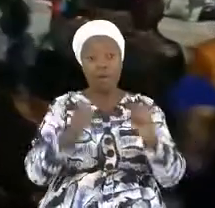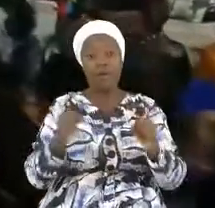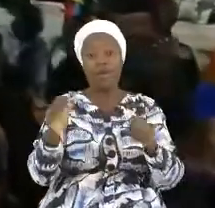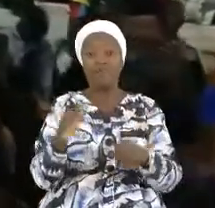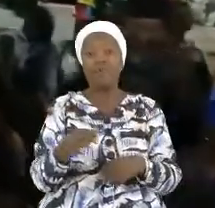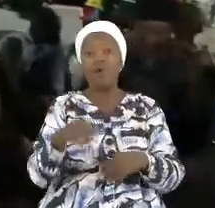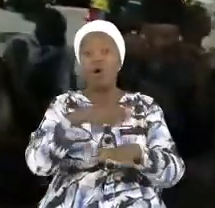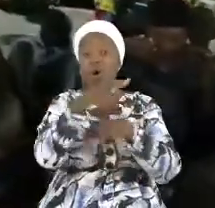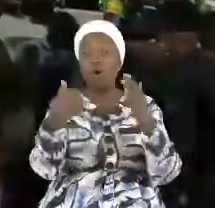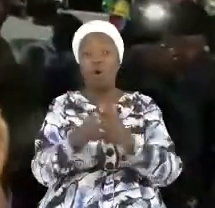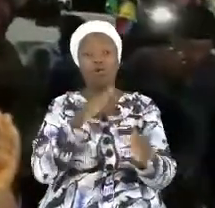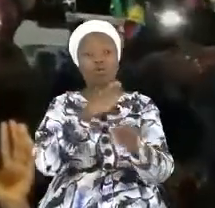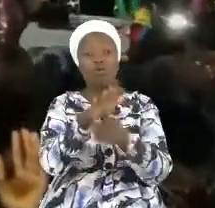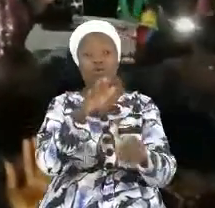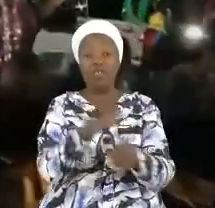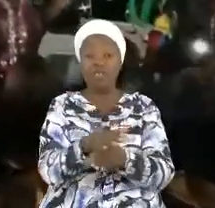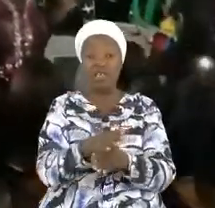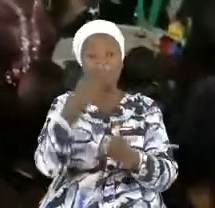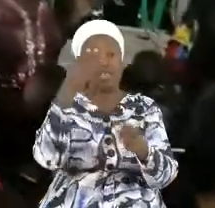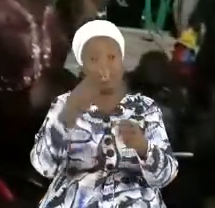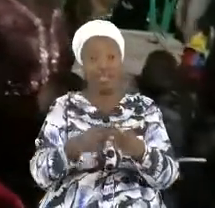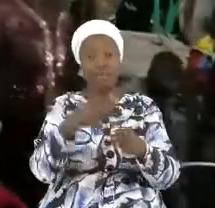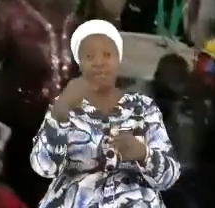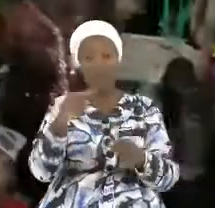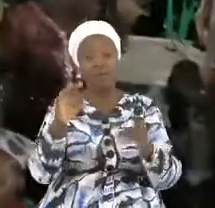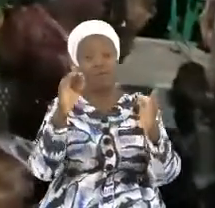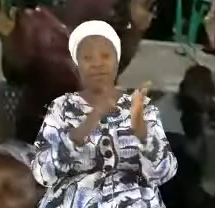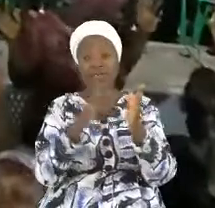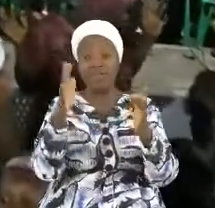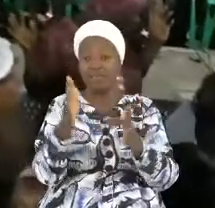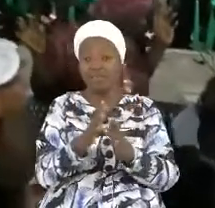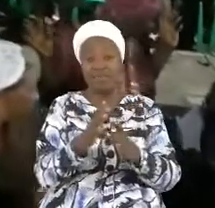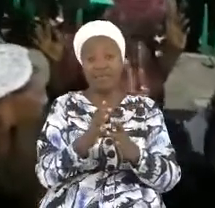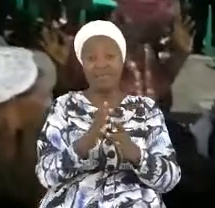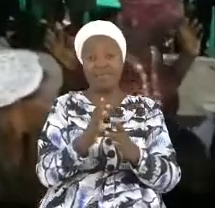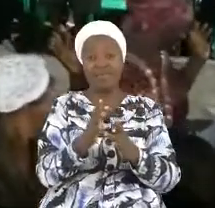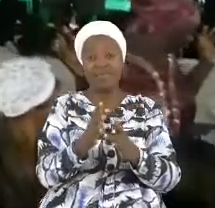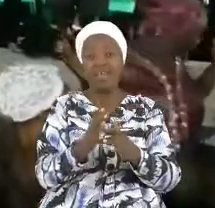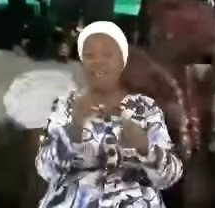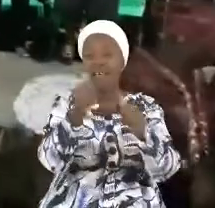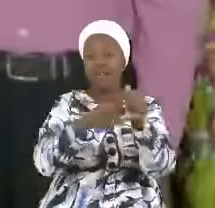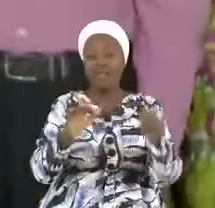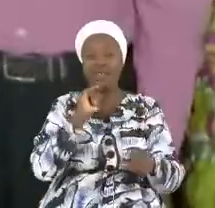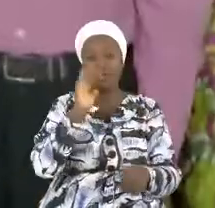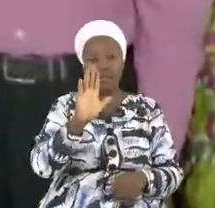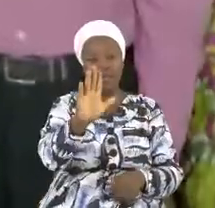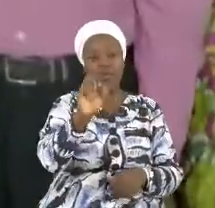all-sufficient name of Jesus. Everything is yours tonight.